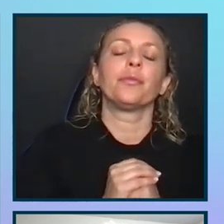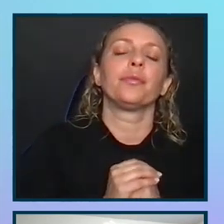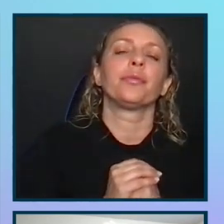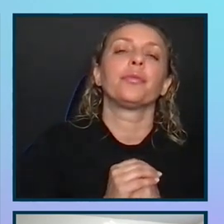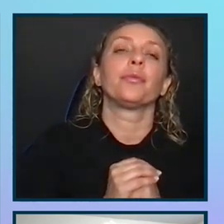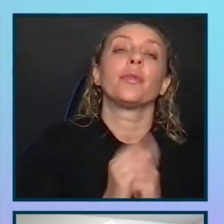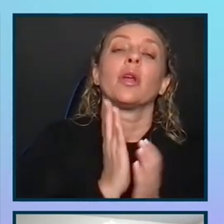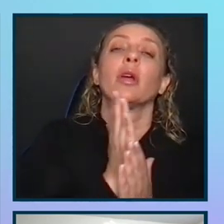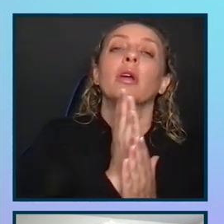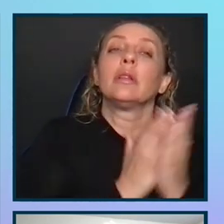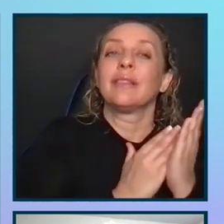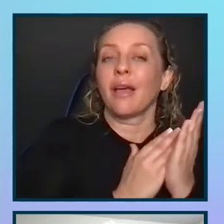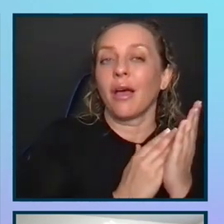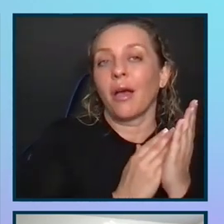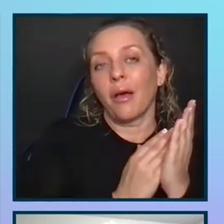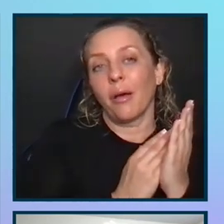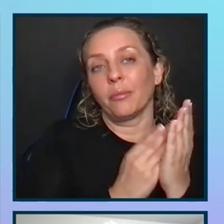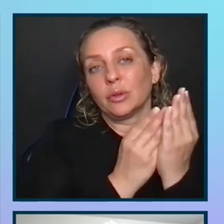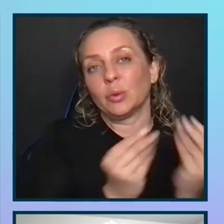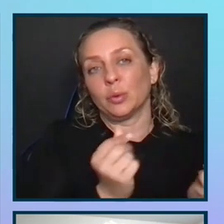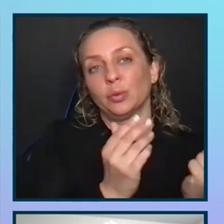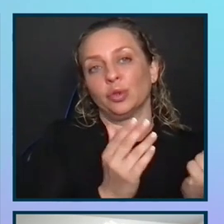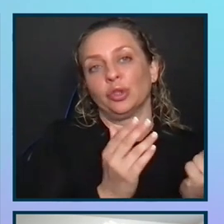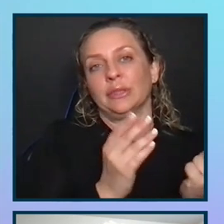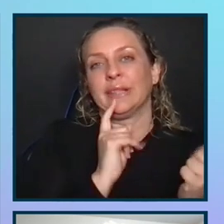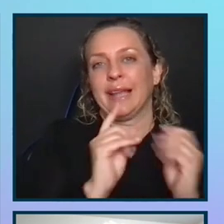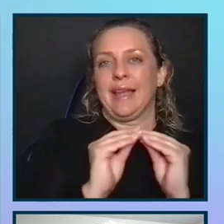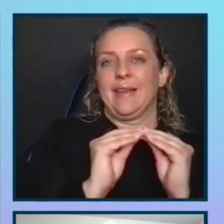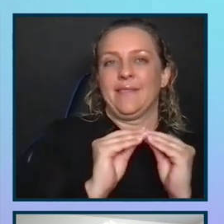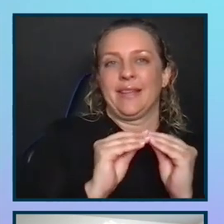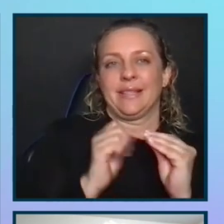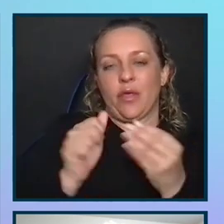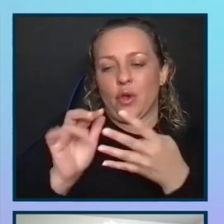Some solutions also claim to fix underlying code.